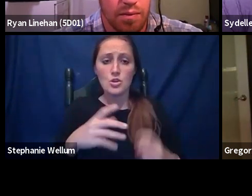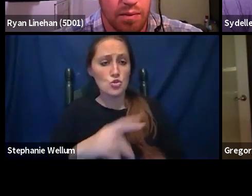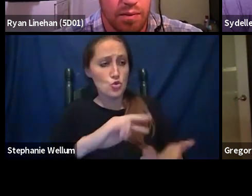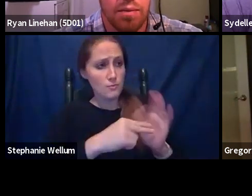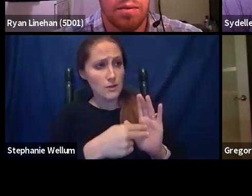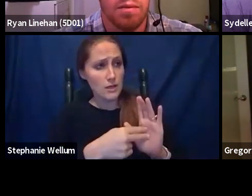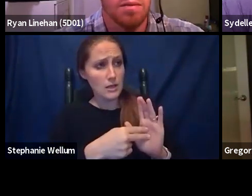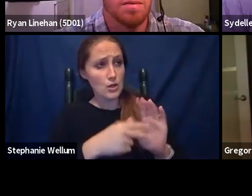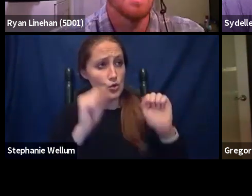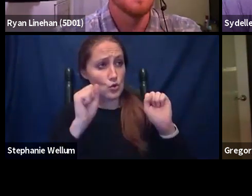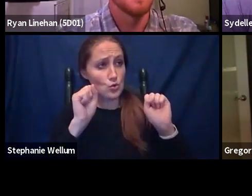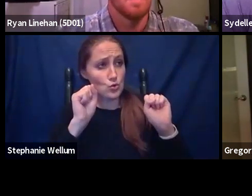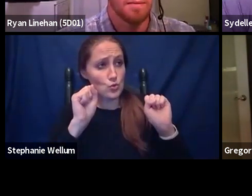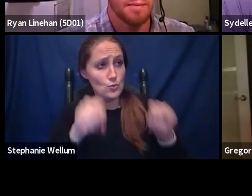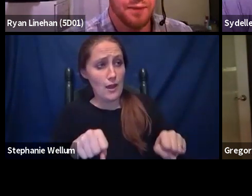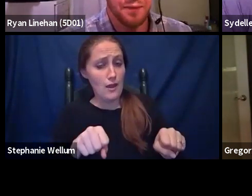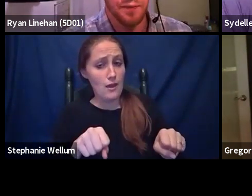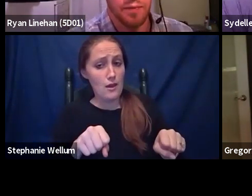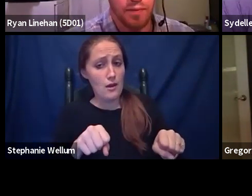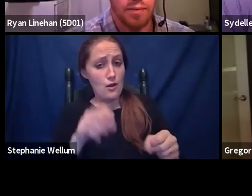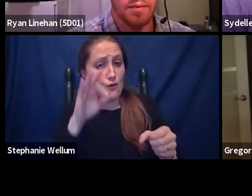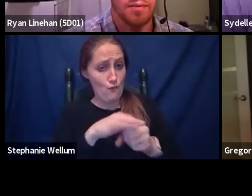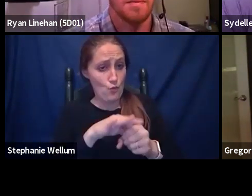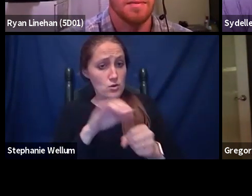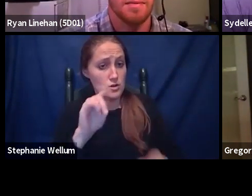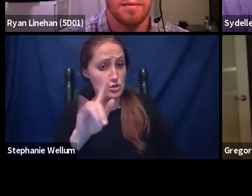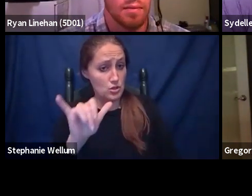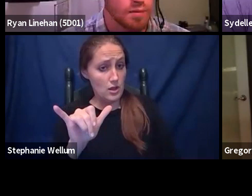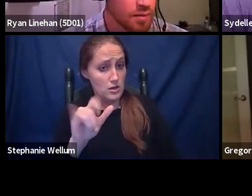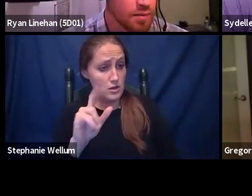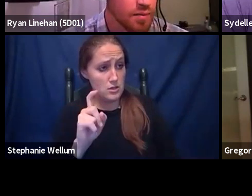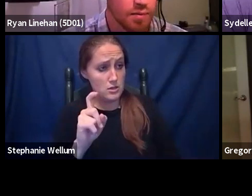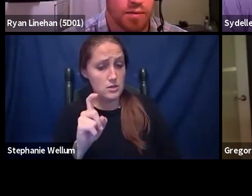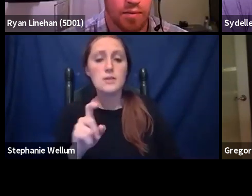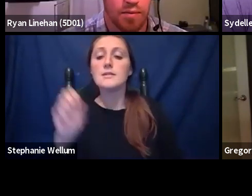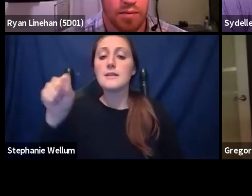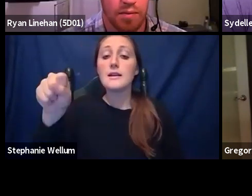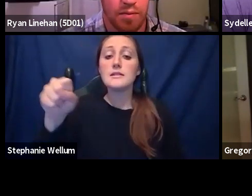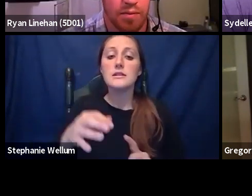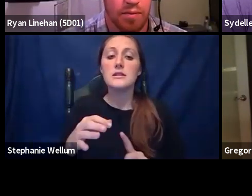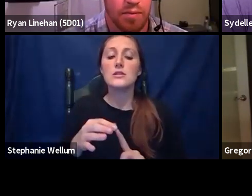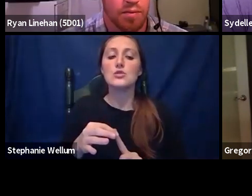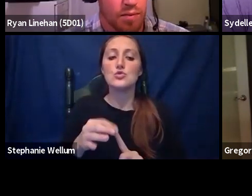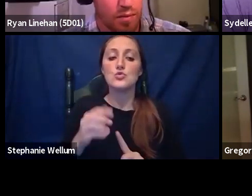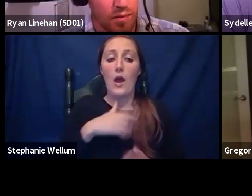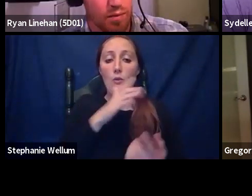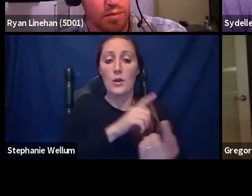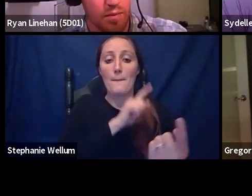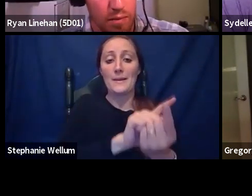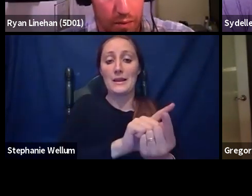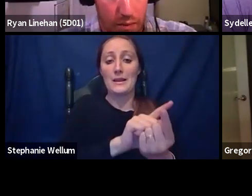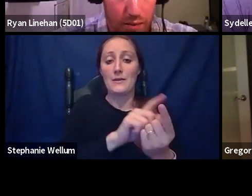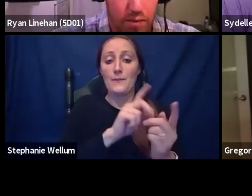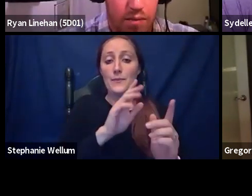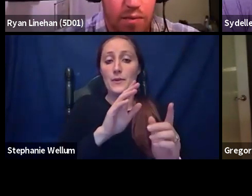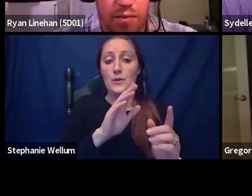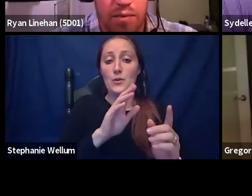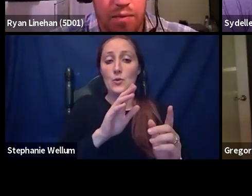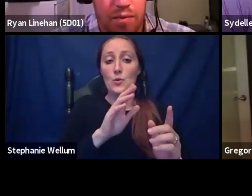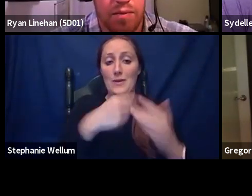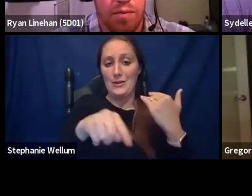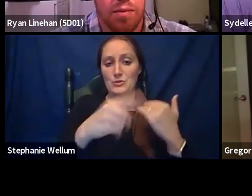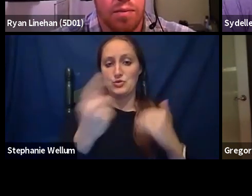do a vote in July? A special, yeah, we'll have a special, after I meet with the constituents of next